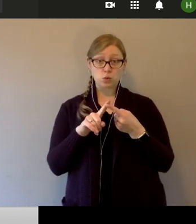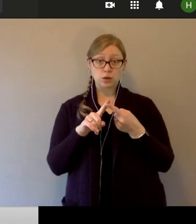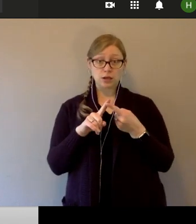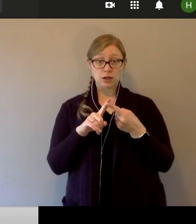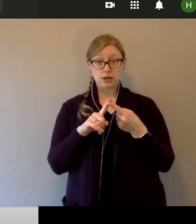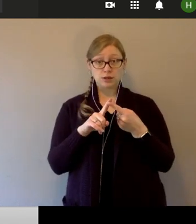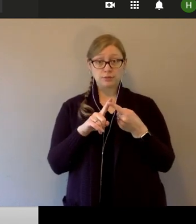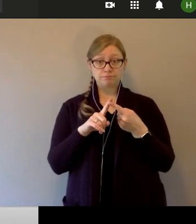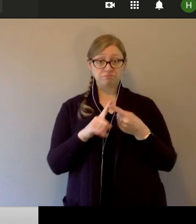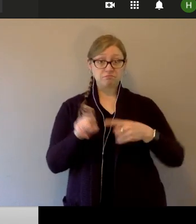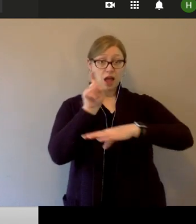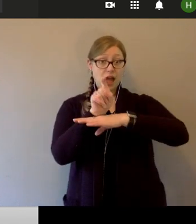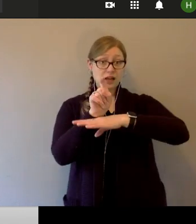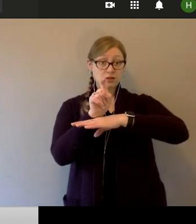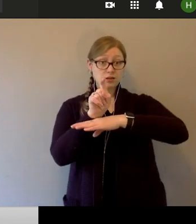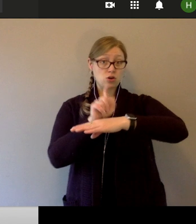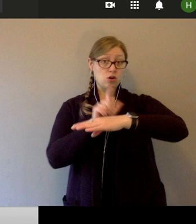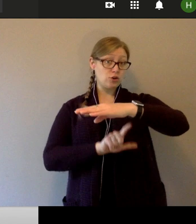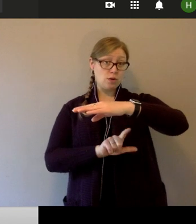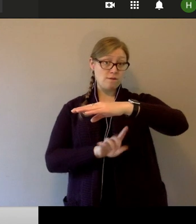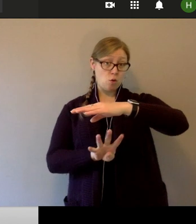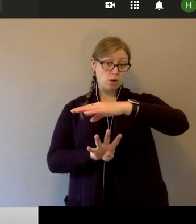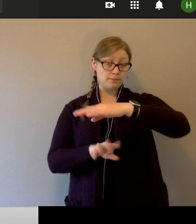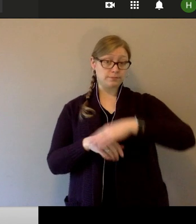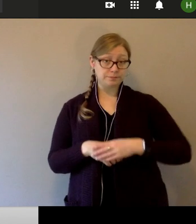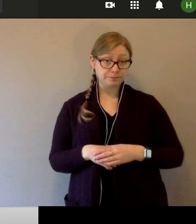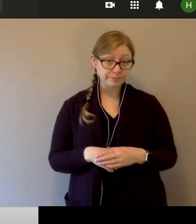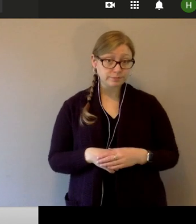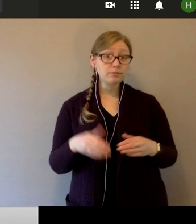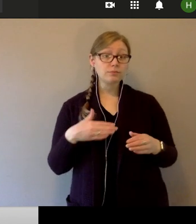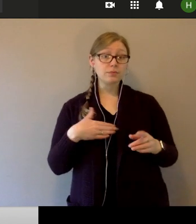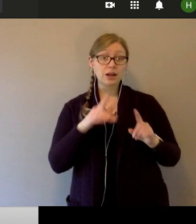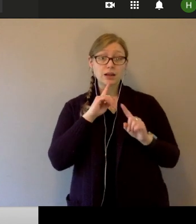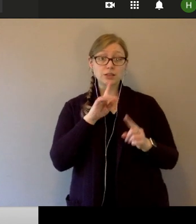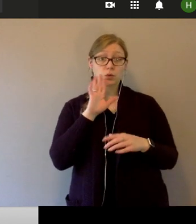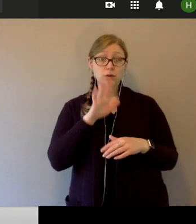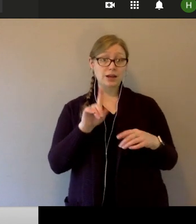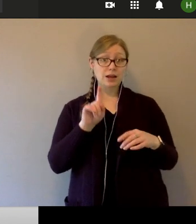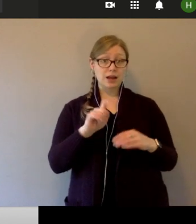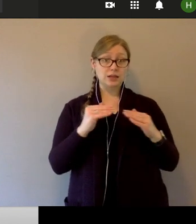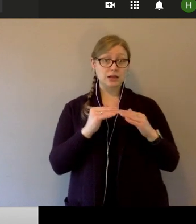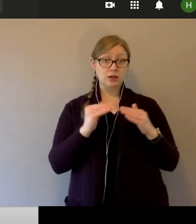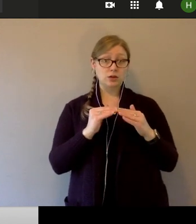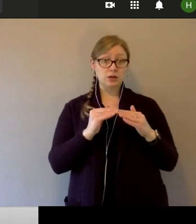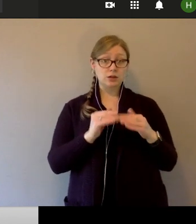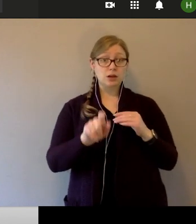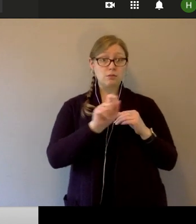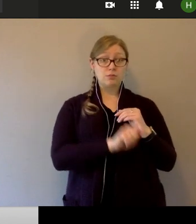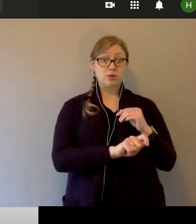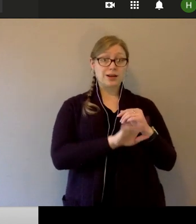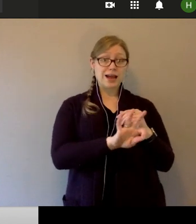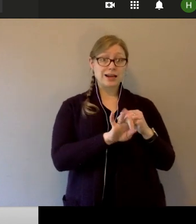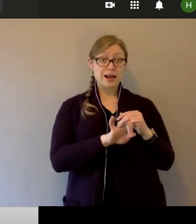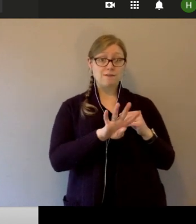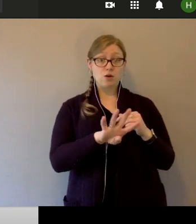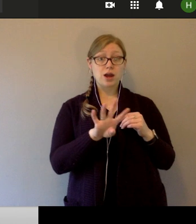x over 24. So my answer is going to be x is equal to